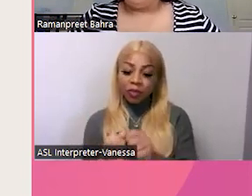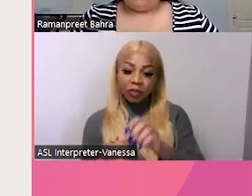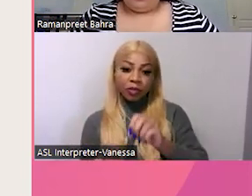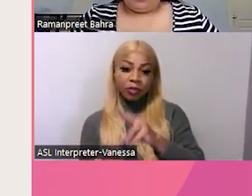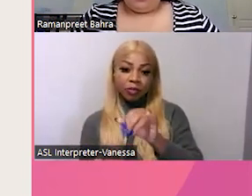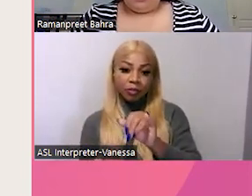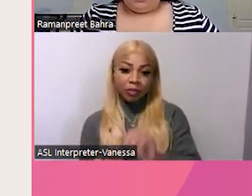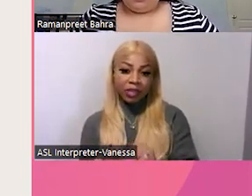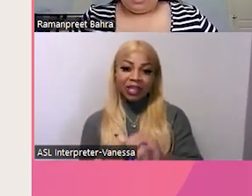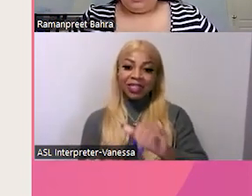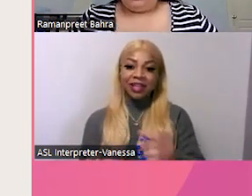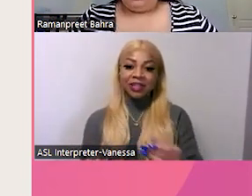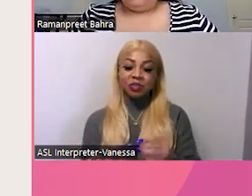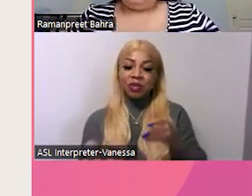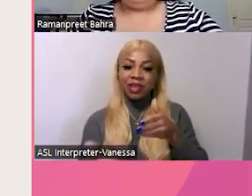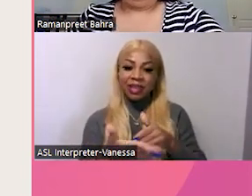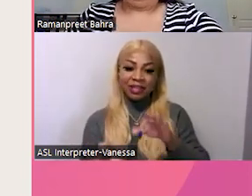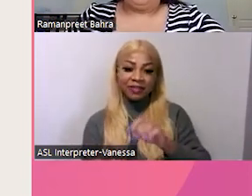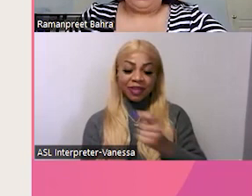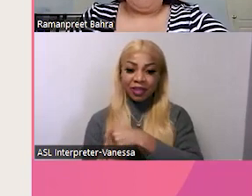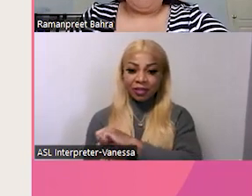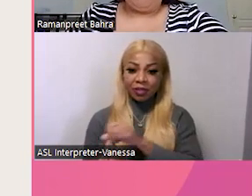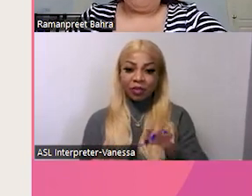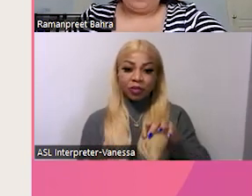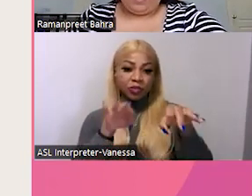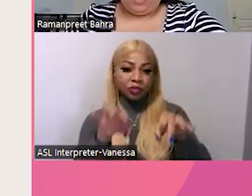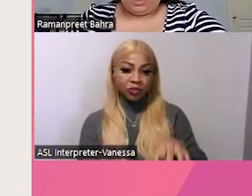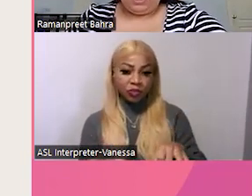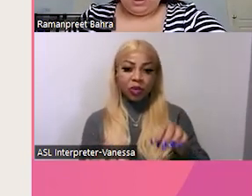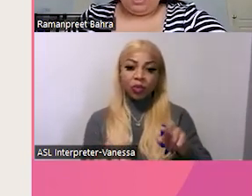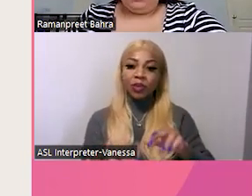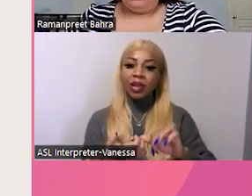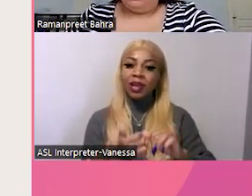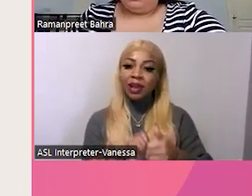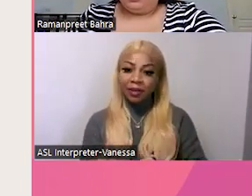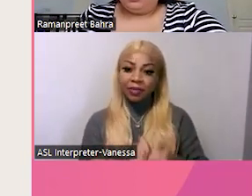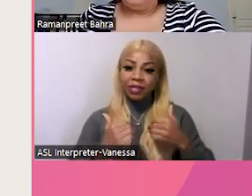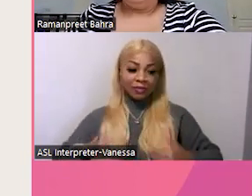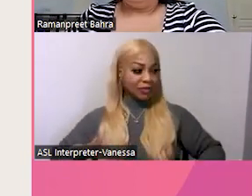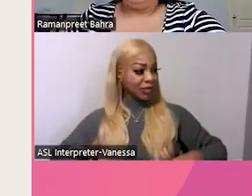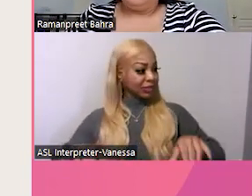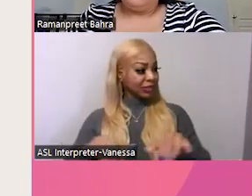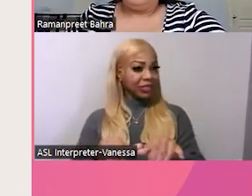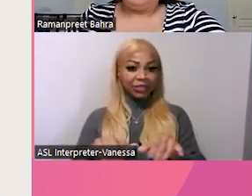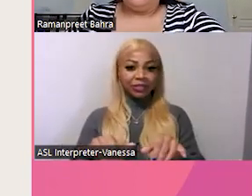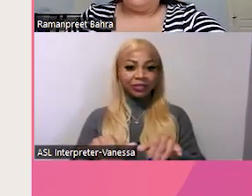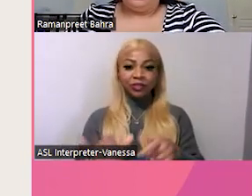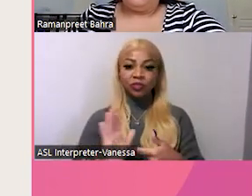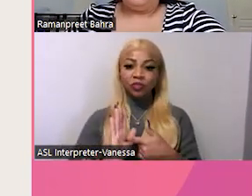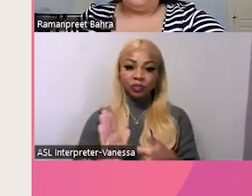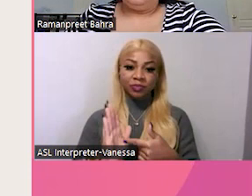entrenches anti-fat attitudes and the descriptor of, or the way in which body size is then represented